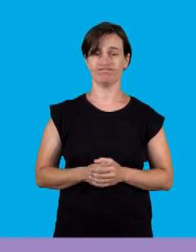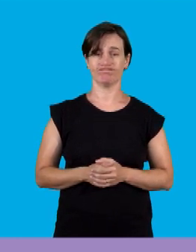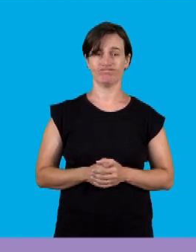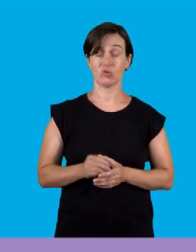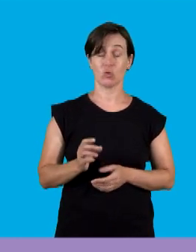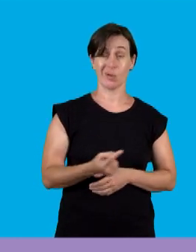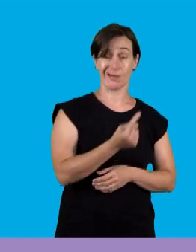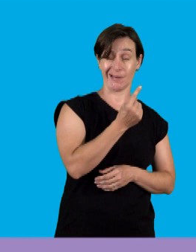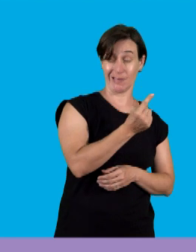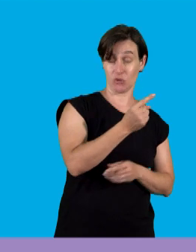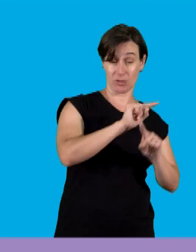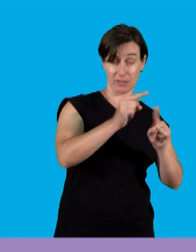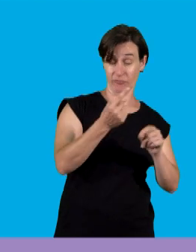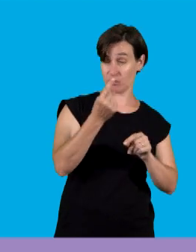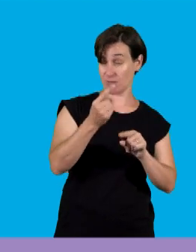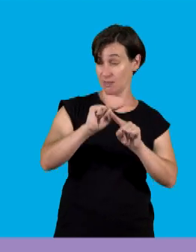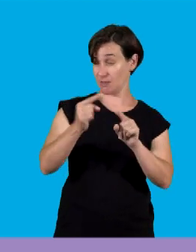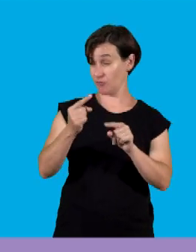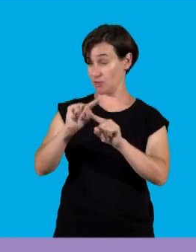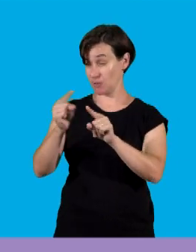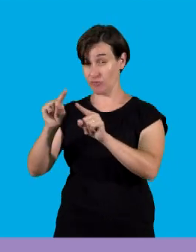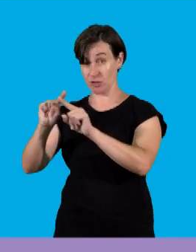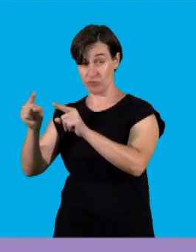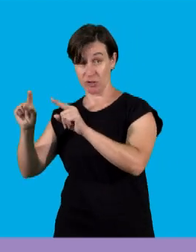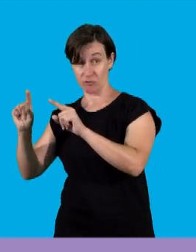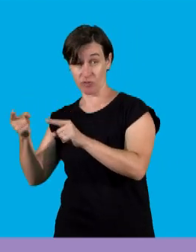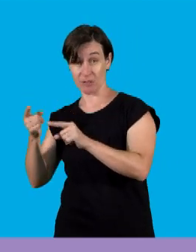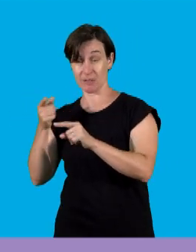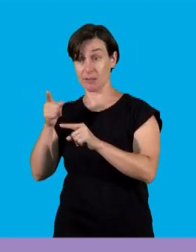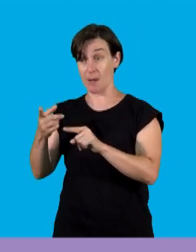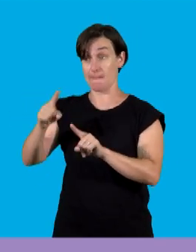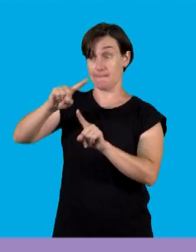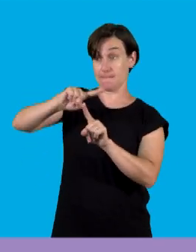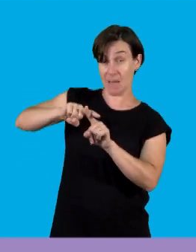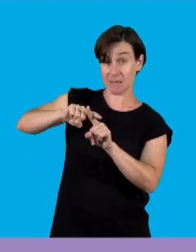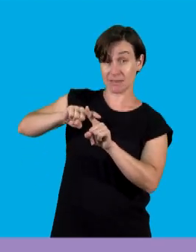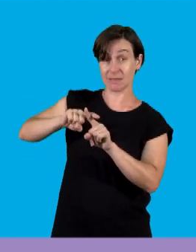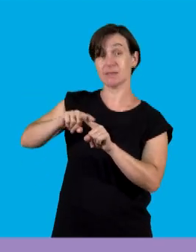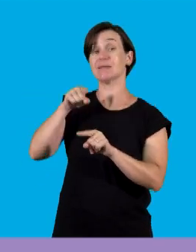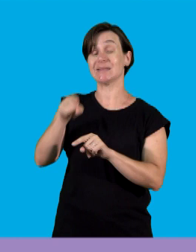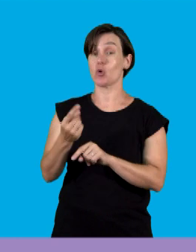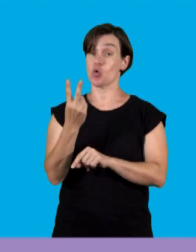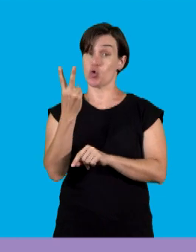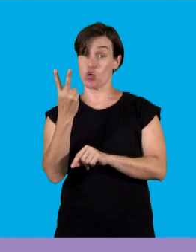added is 2 more